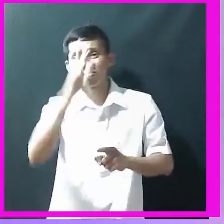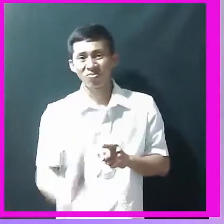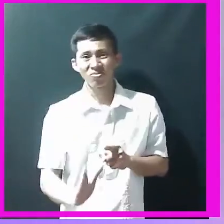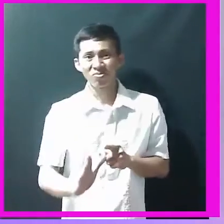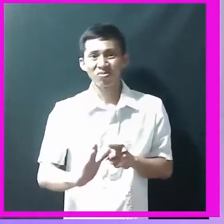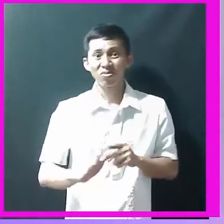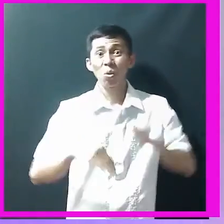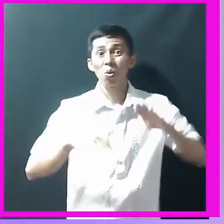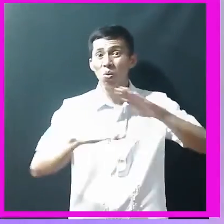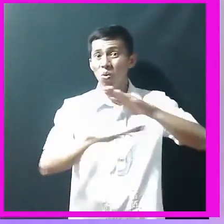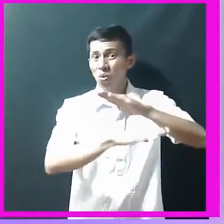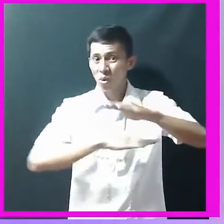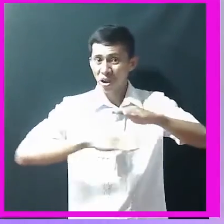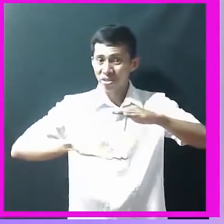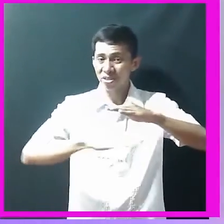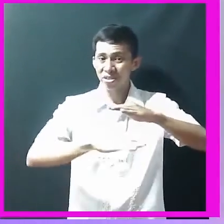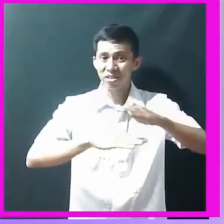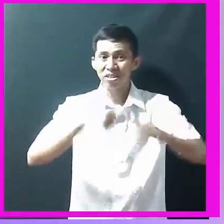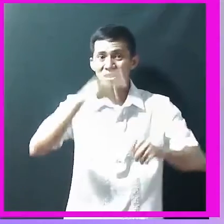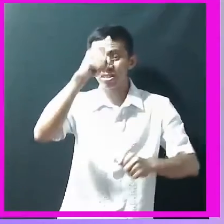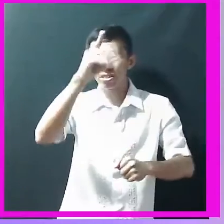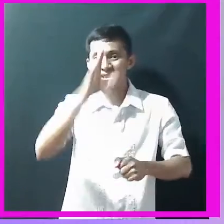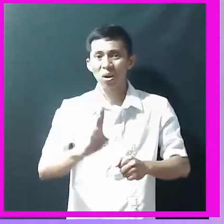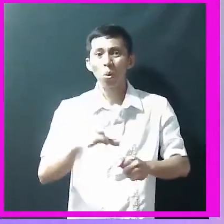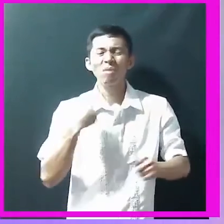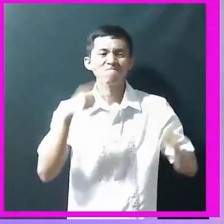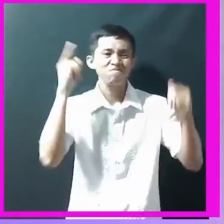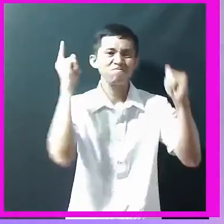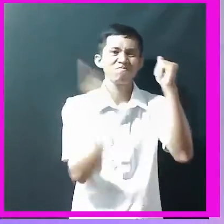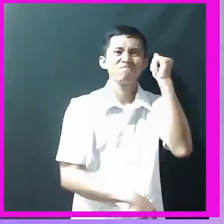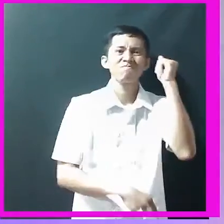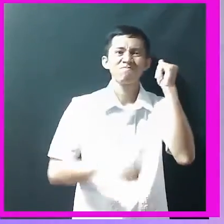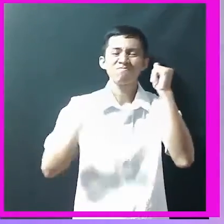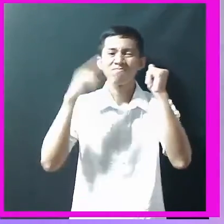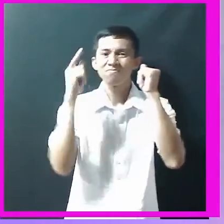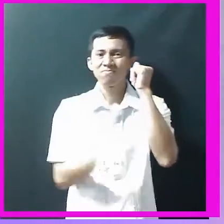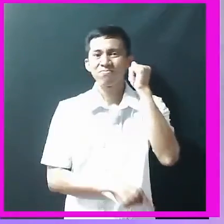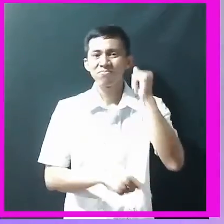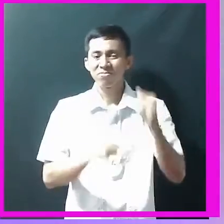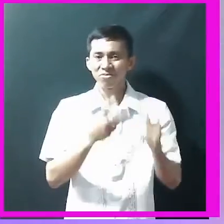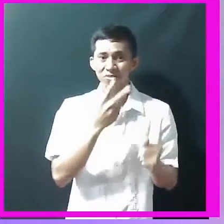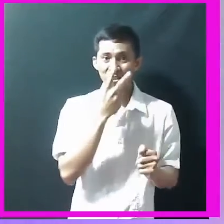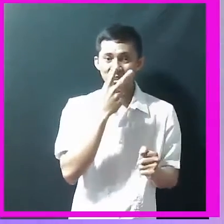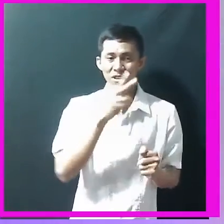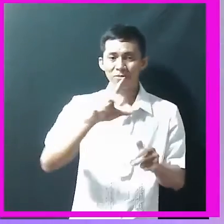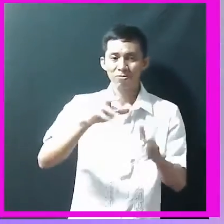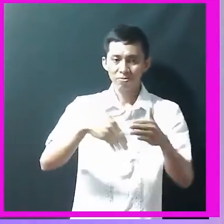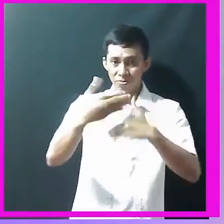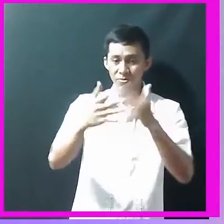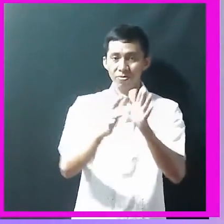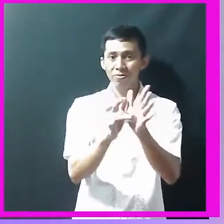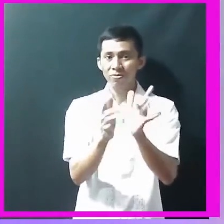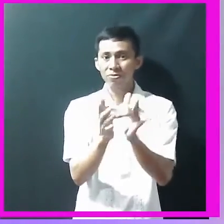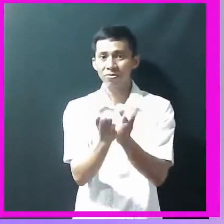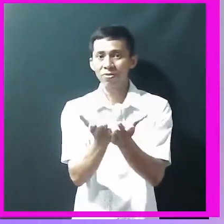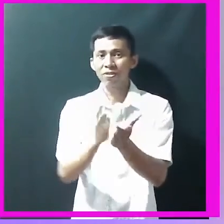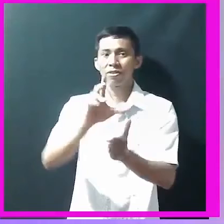under God's wrath. We are condemned. And Luke 16, verses